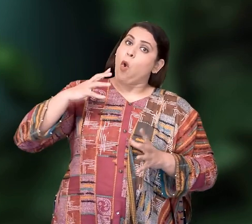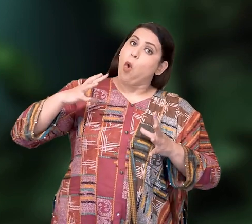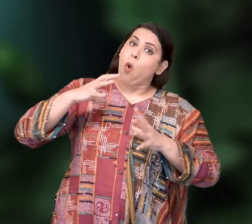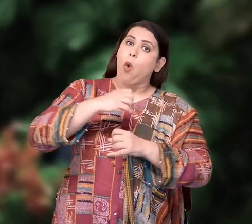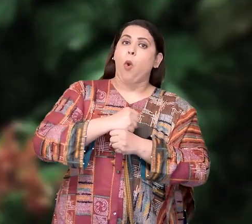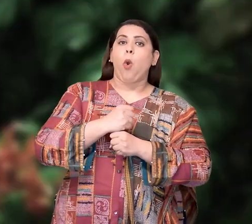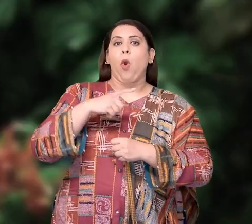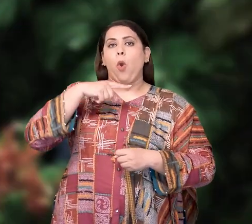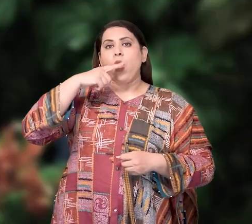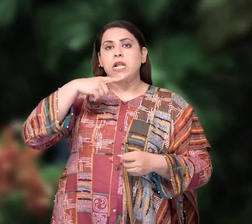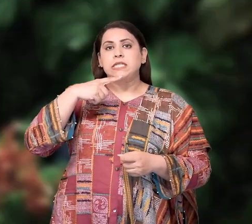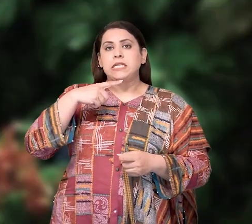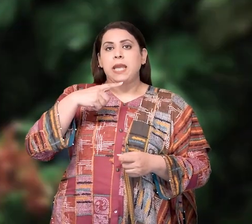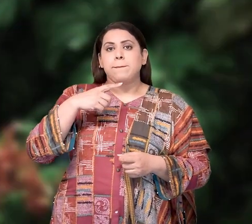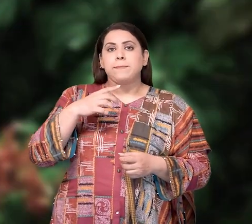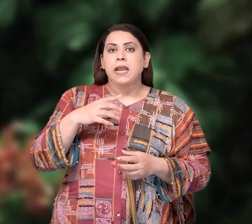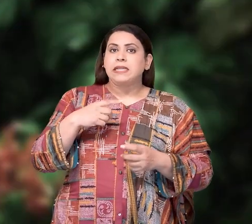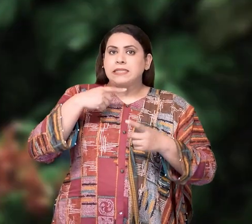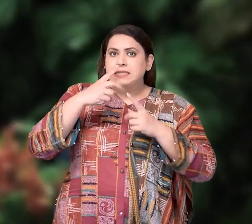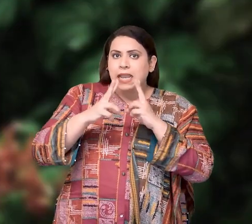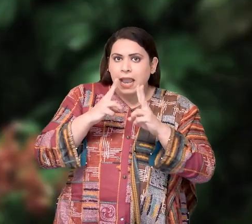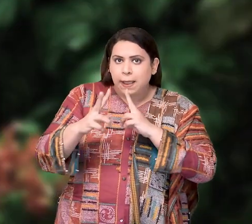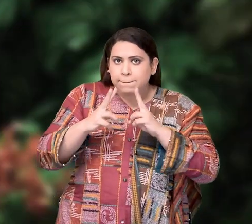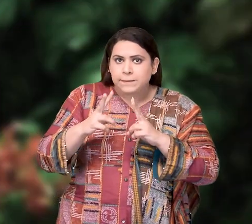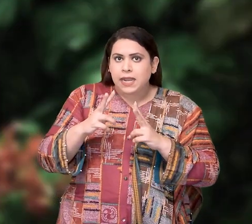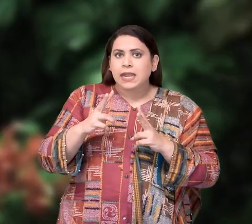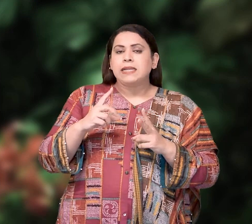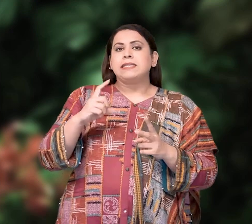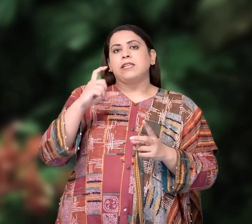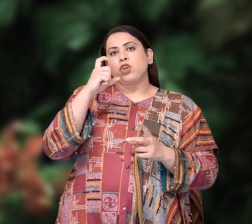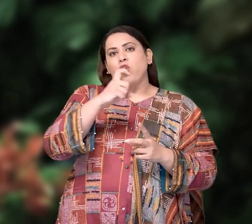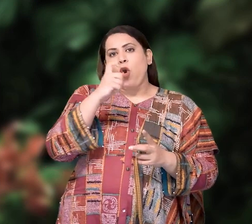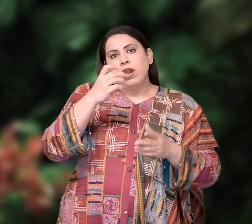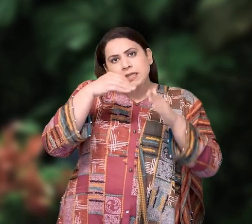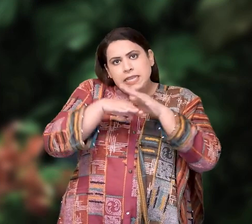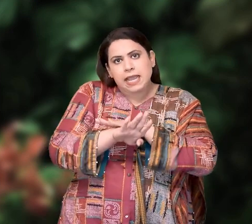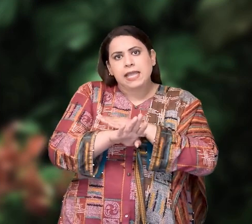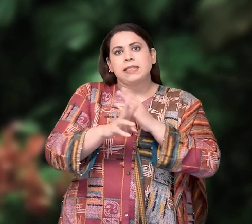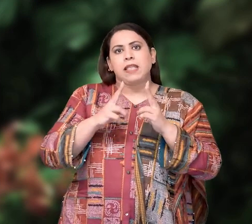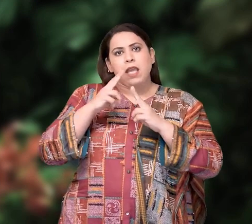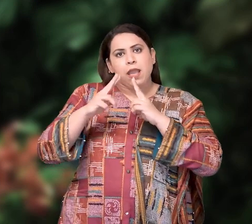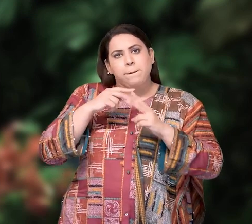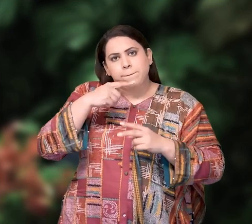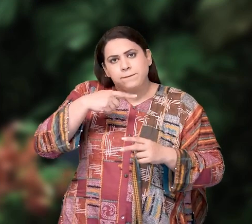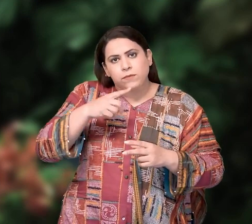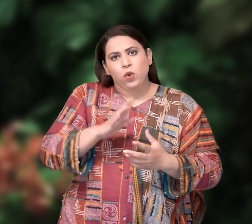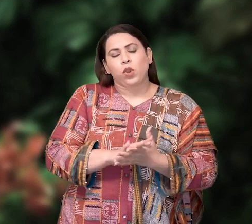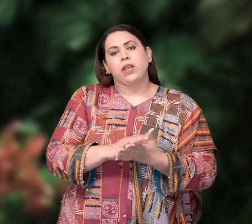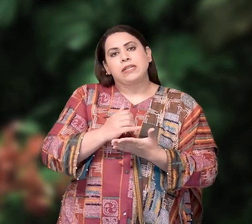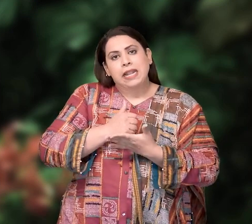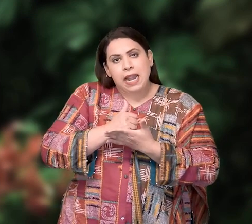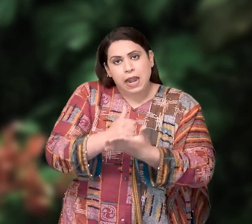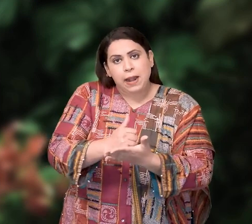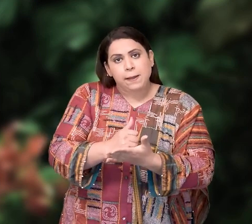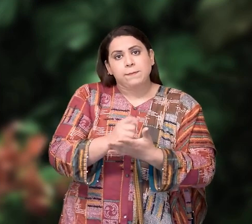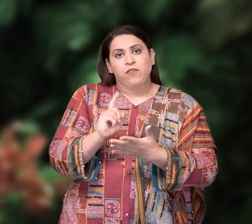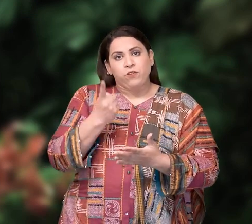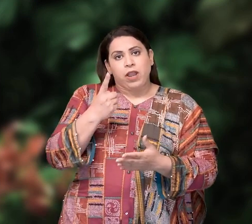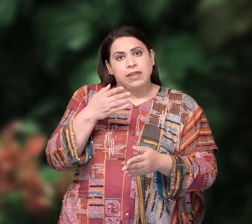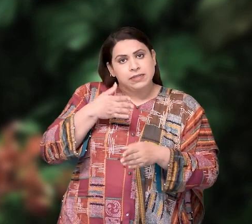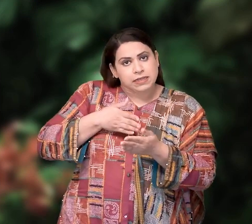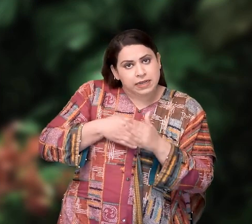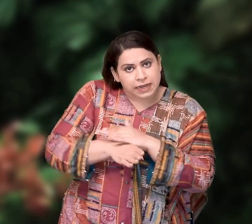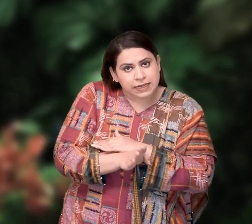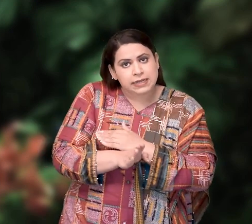languages which are currently spoken at Cadet College HasanAbdal. And therefore, we enlisted the help of one of our entry